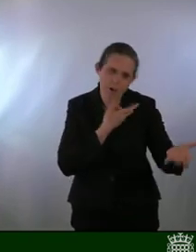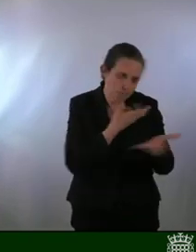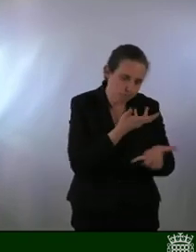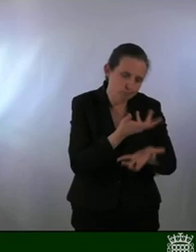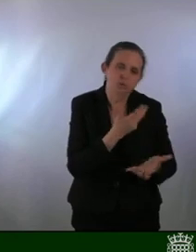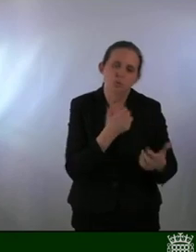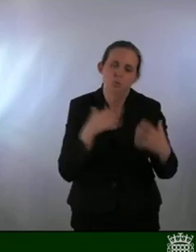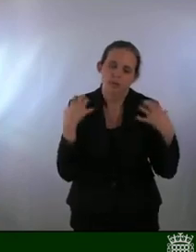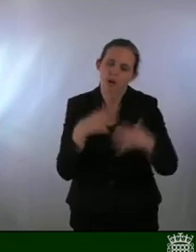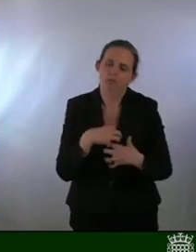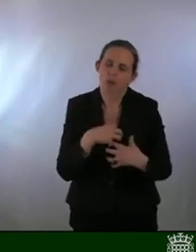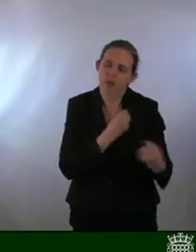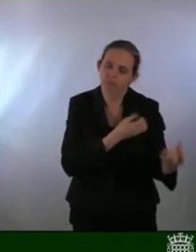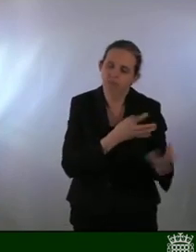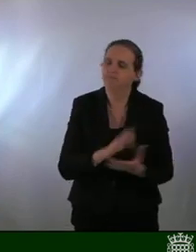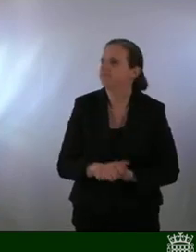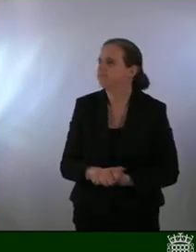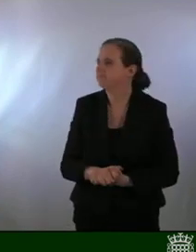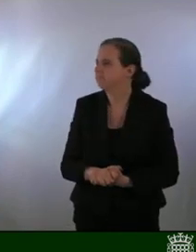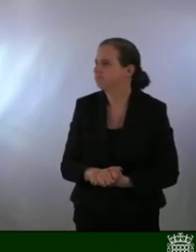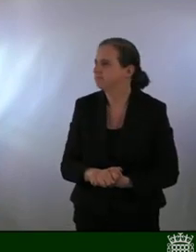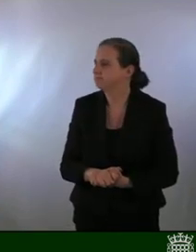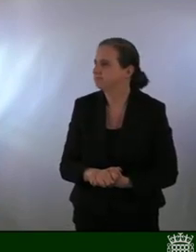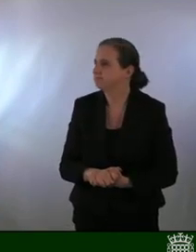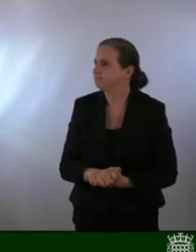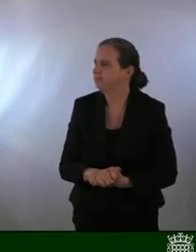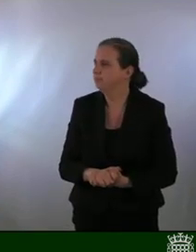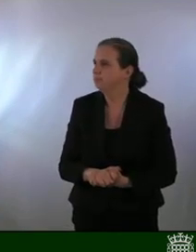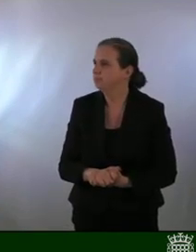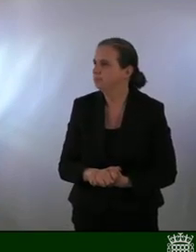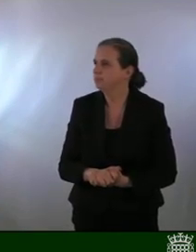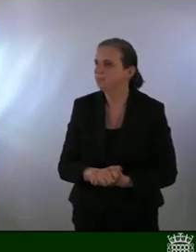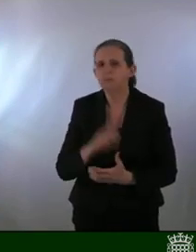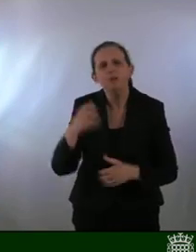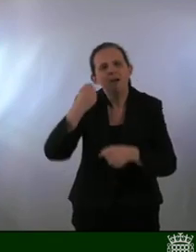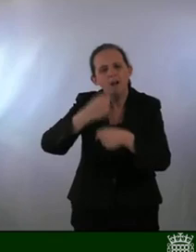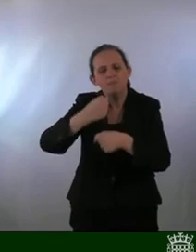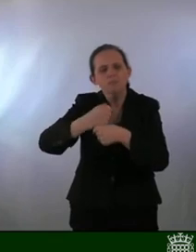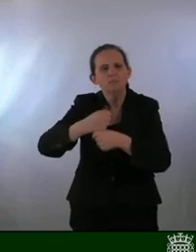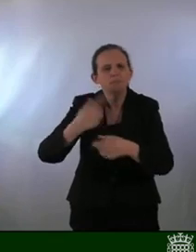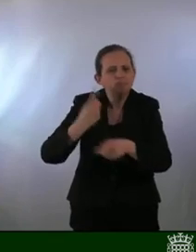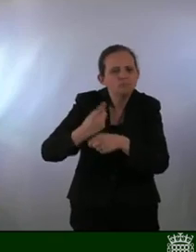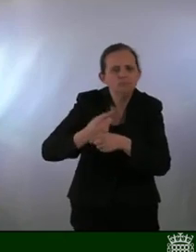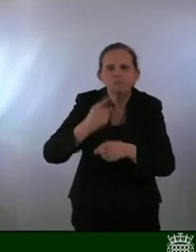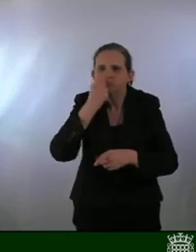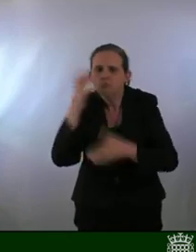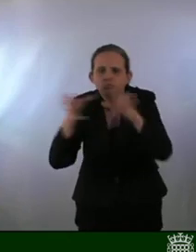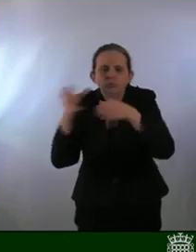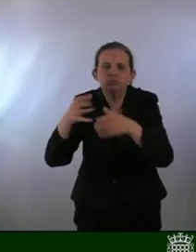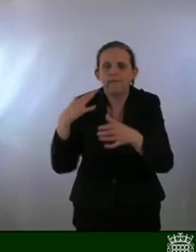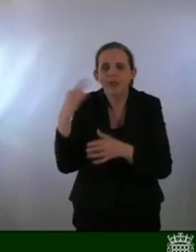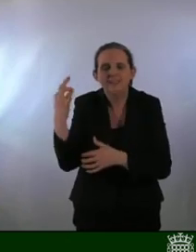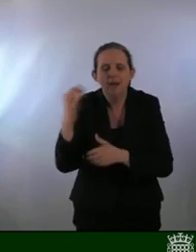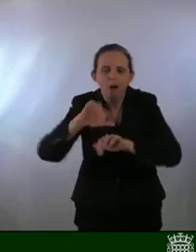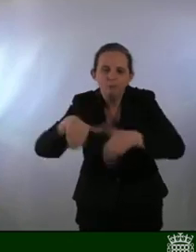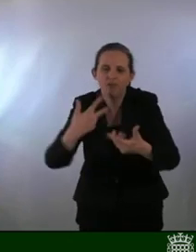honourable friend, the Chancellor of the Exchequer. Afsana Begum. Thank you, Mr Speaker. The government has talked of drafting in volunteers to provide care, but people with